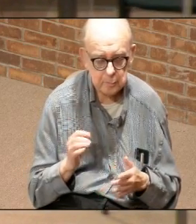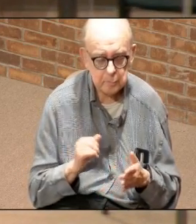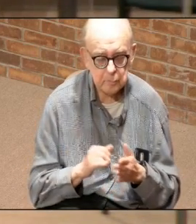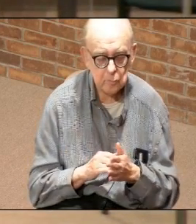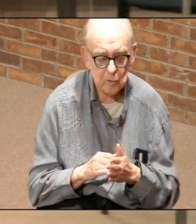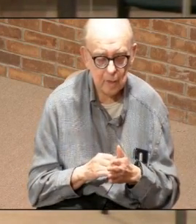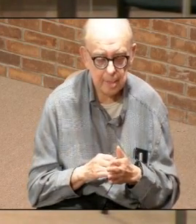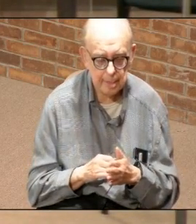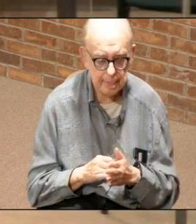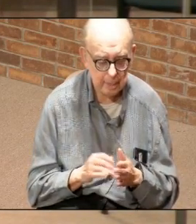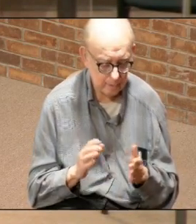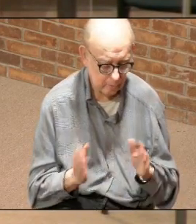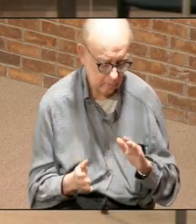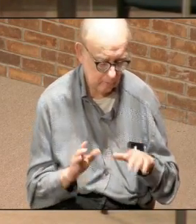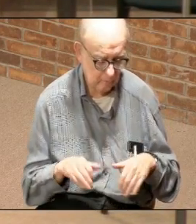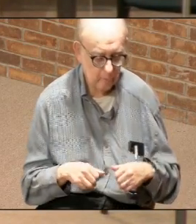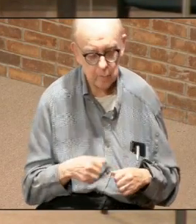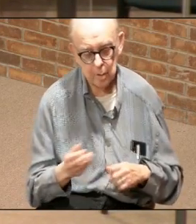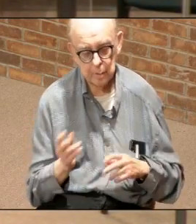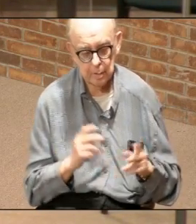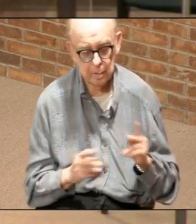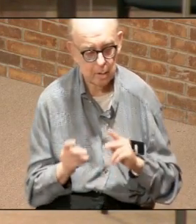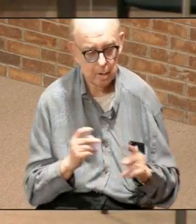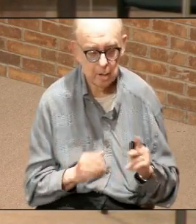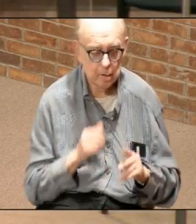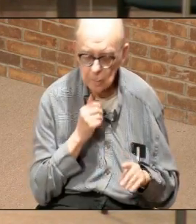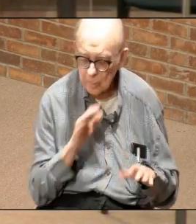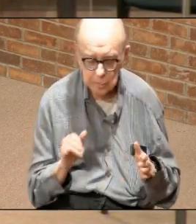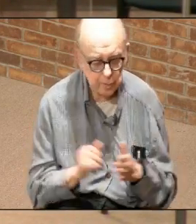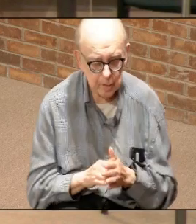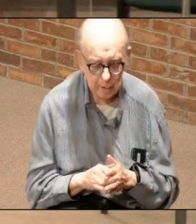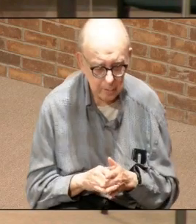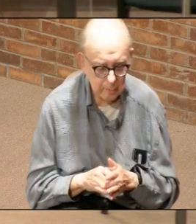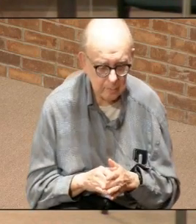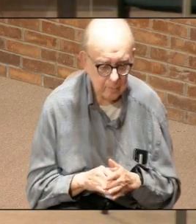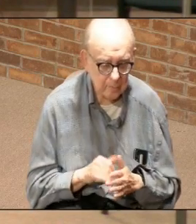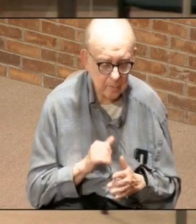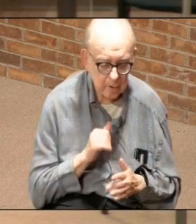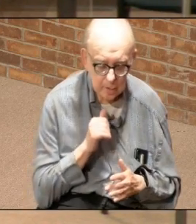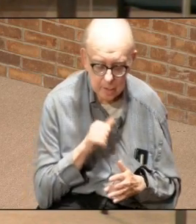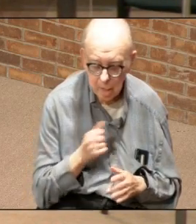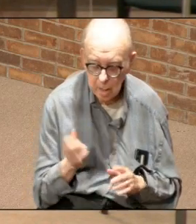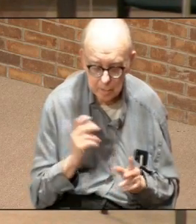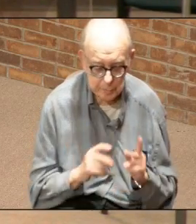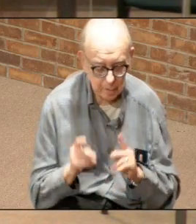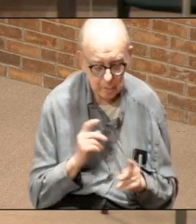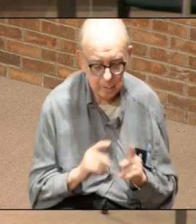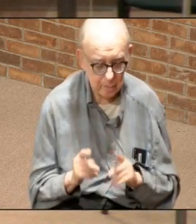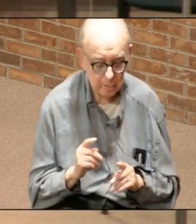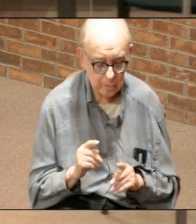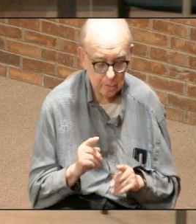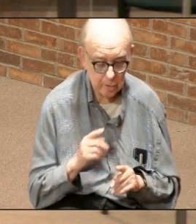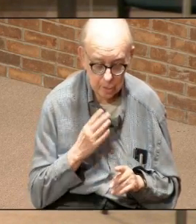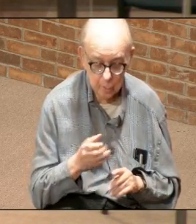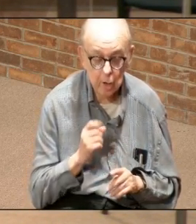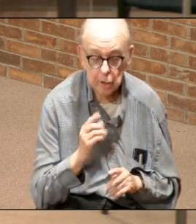that comparing your life to other people, don't do that. You're not other people. You're